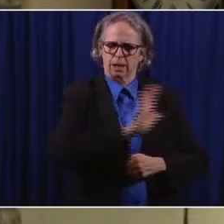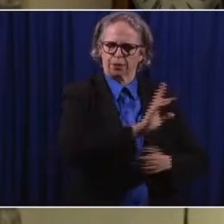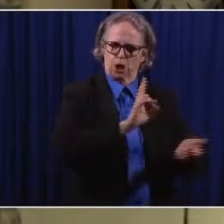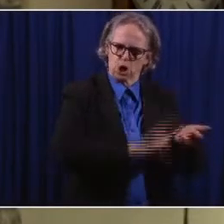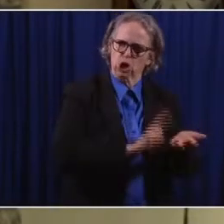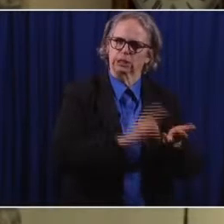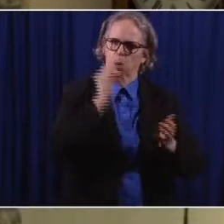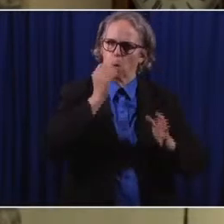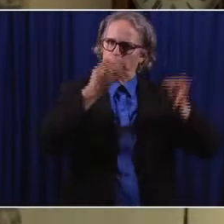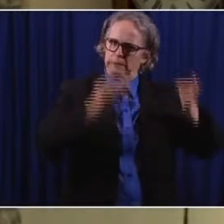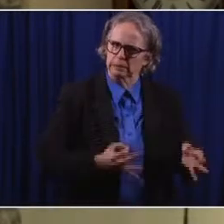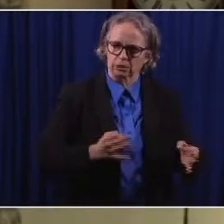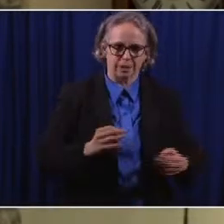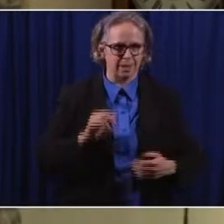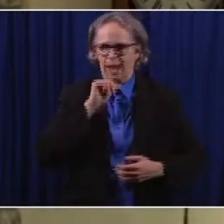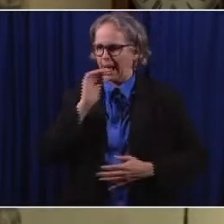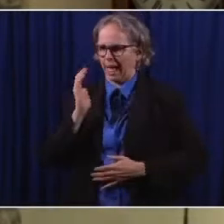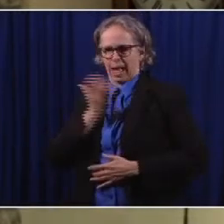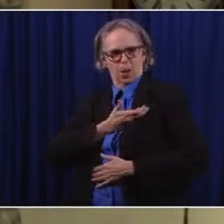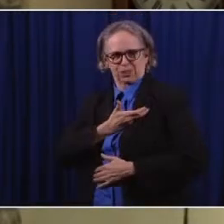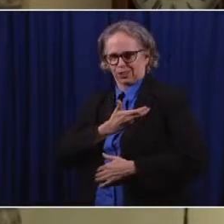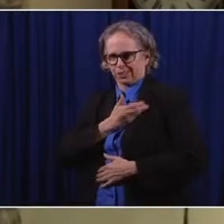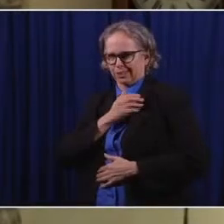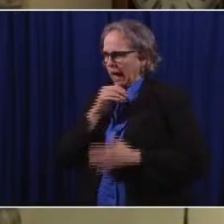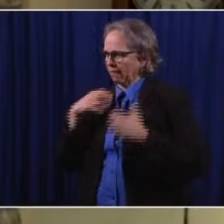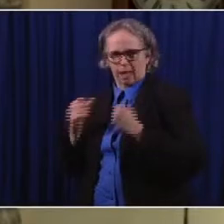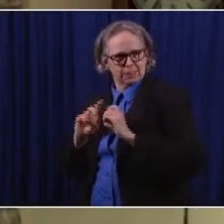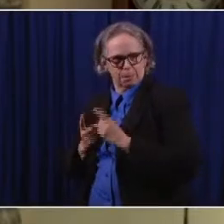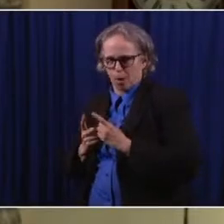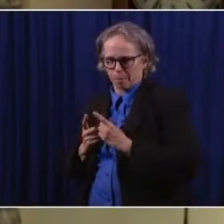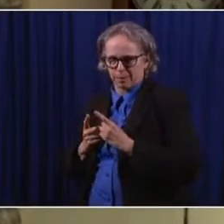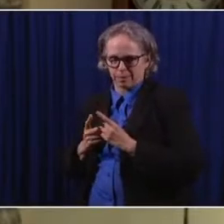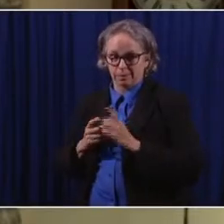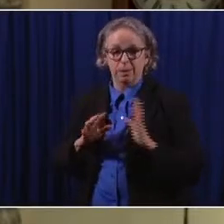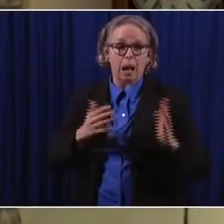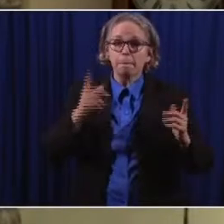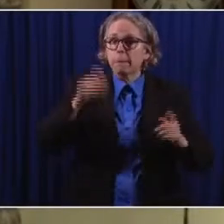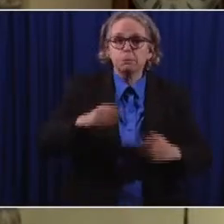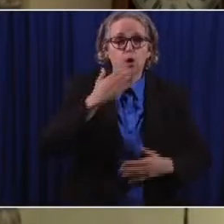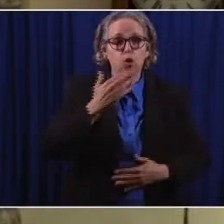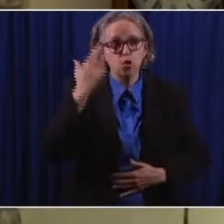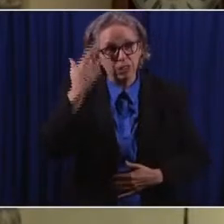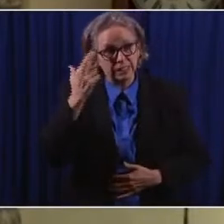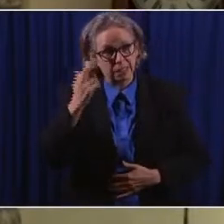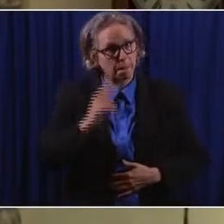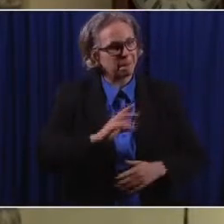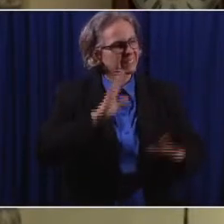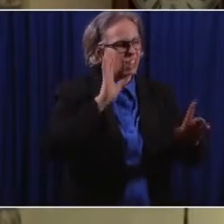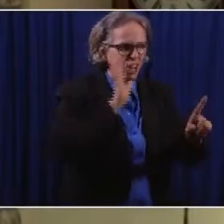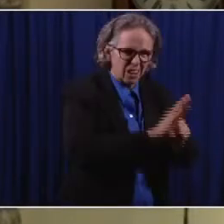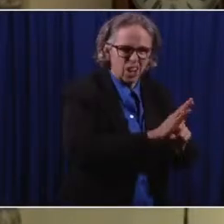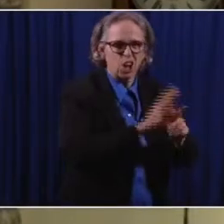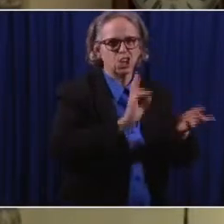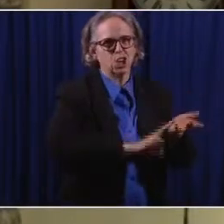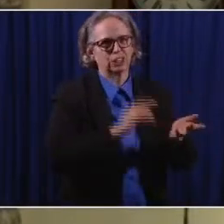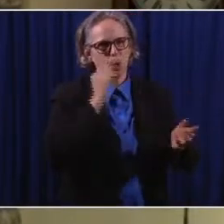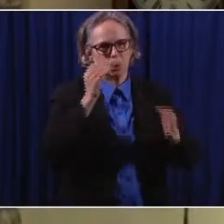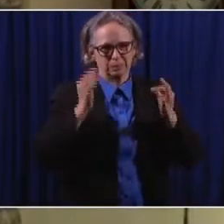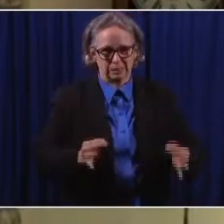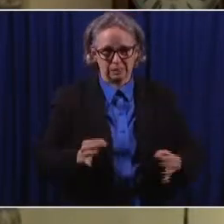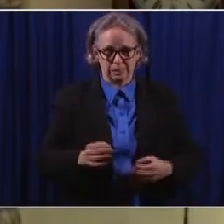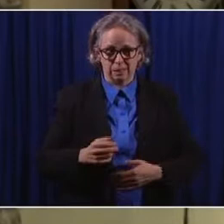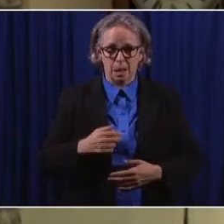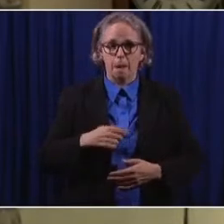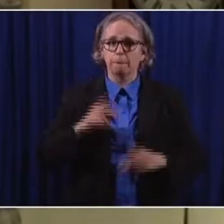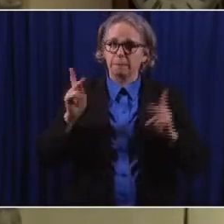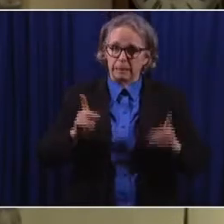health department. We have, for a number of months, said people should be able to visit loved ones in a nursing home. Now, look, we don't want anybody going in